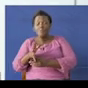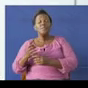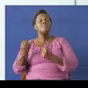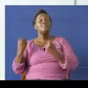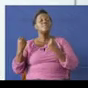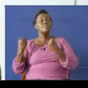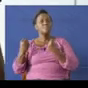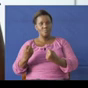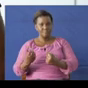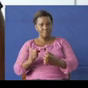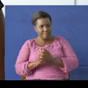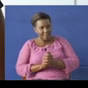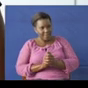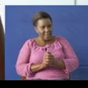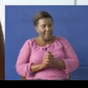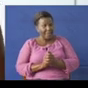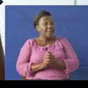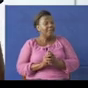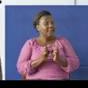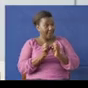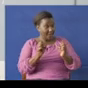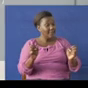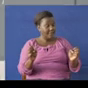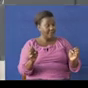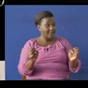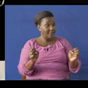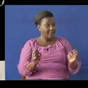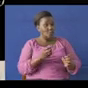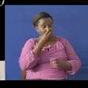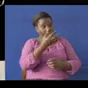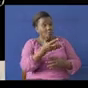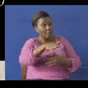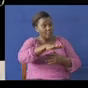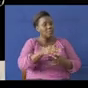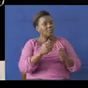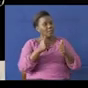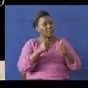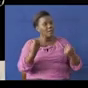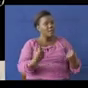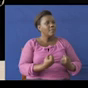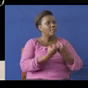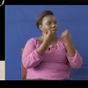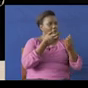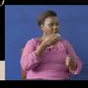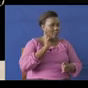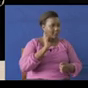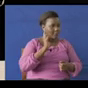their effects on ecosystem is complex. They can move from natural